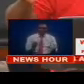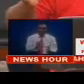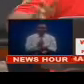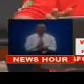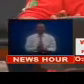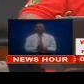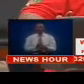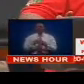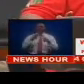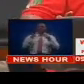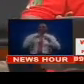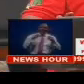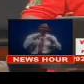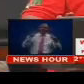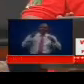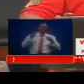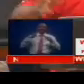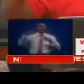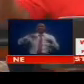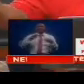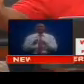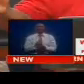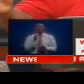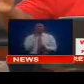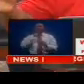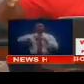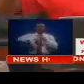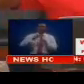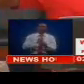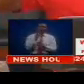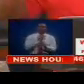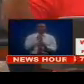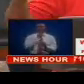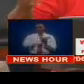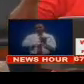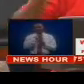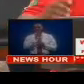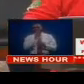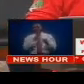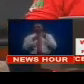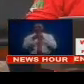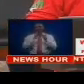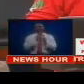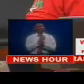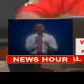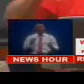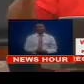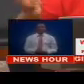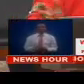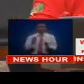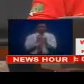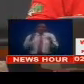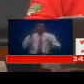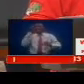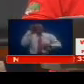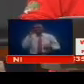coin. Ya trade light, manipa. Ya tunsio, send a bear, Nipa Benya, super anom,